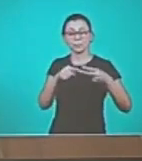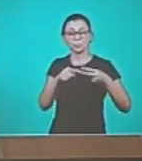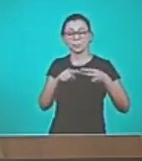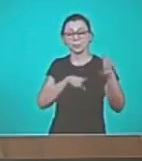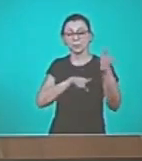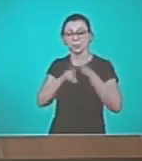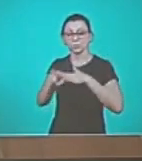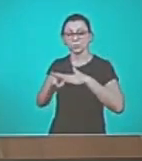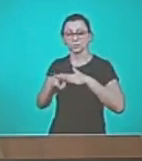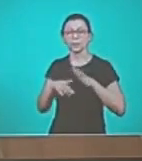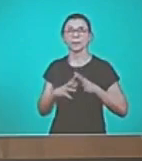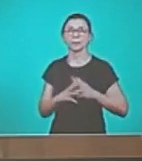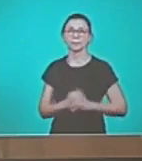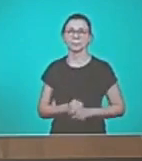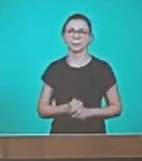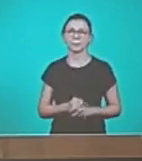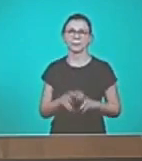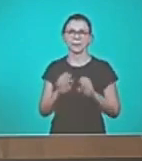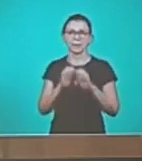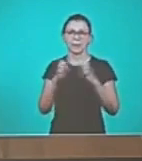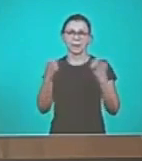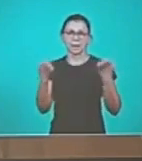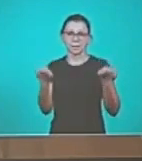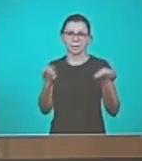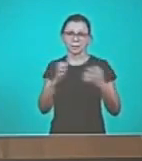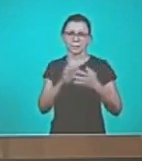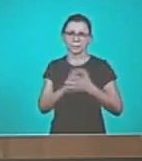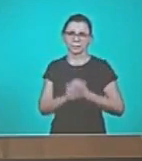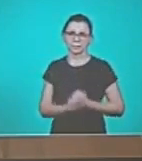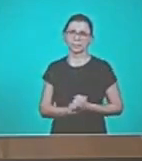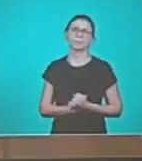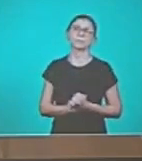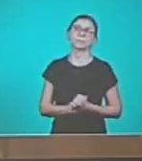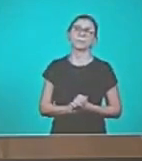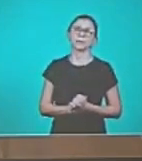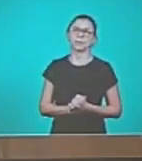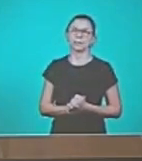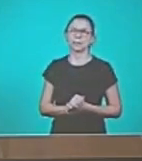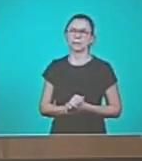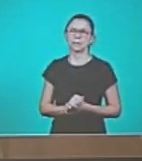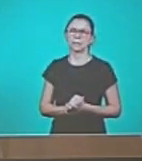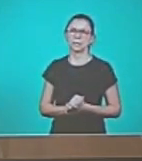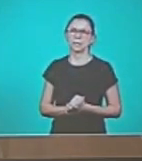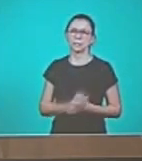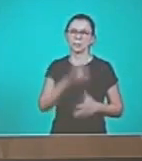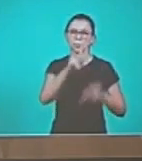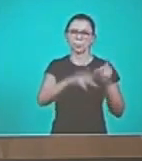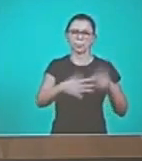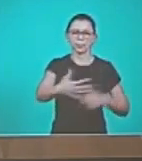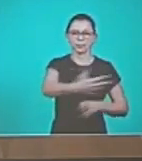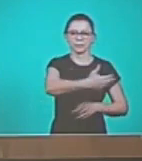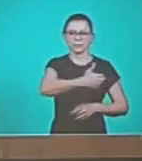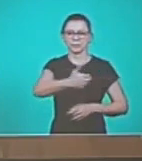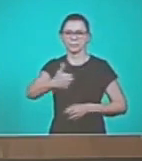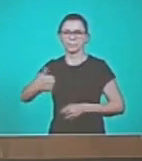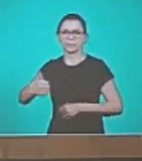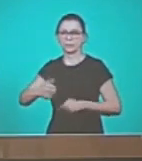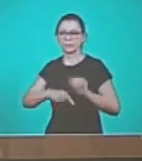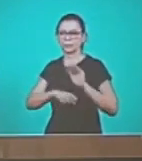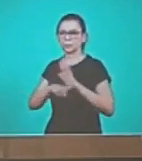consulted. First, why? Because when Ezra was bringing the people to reconstruct the temple, he